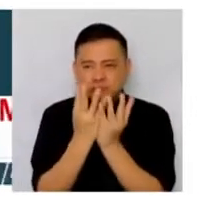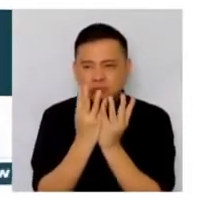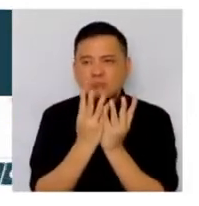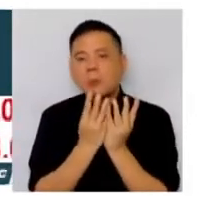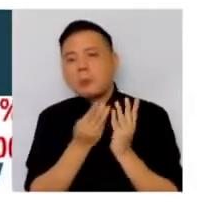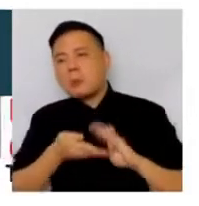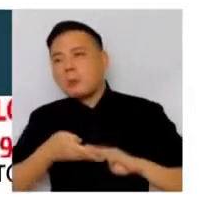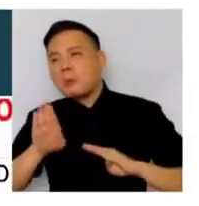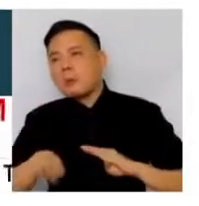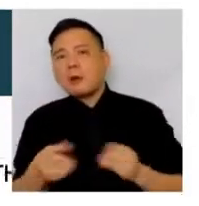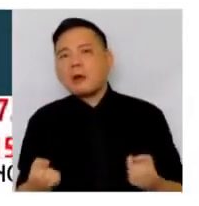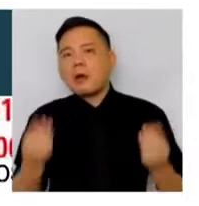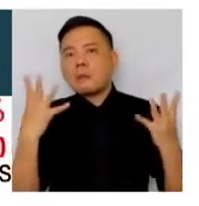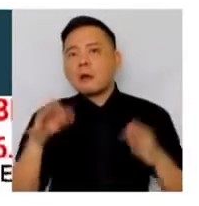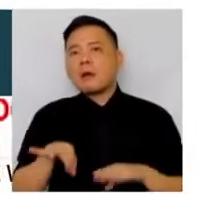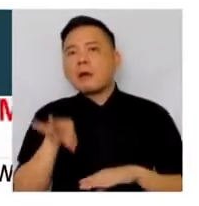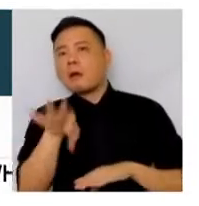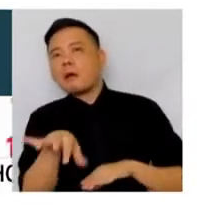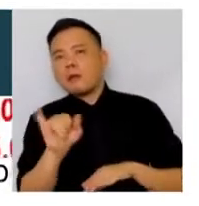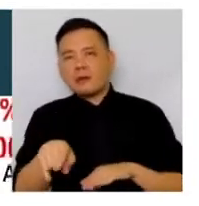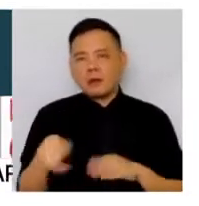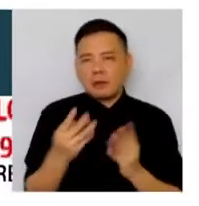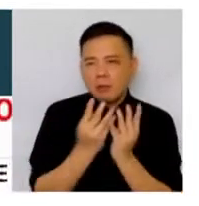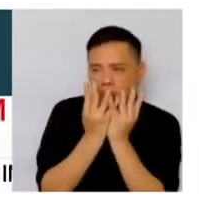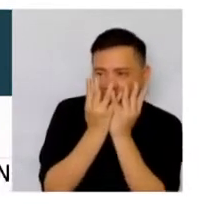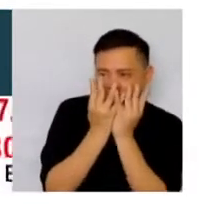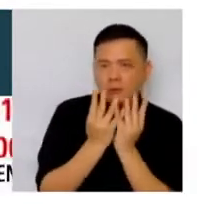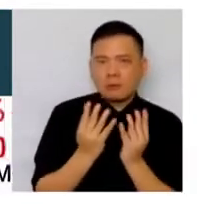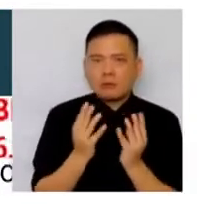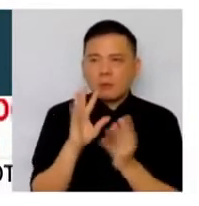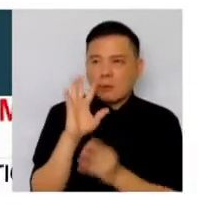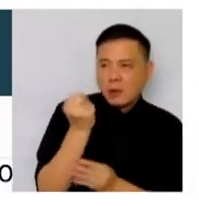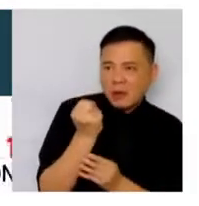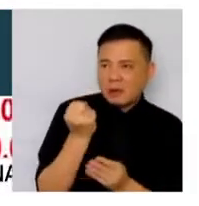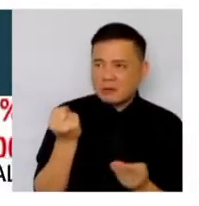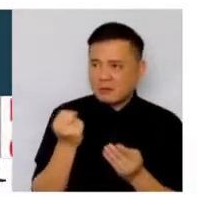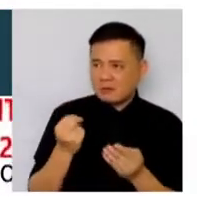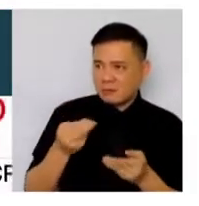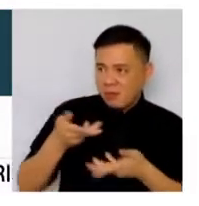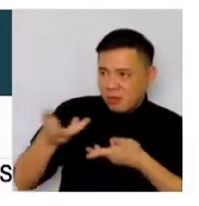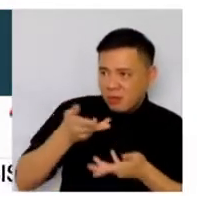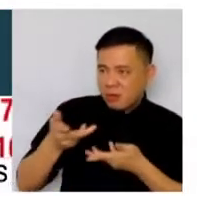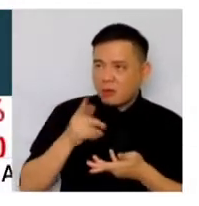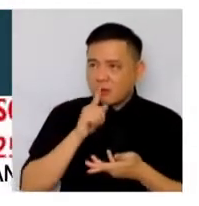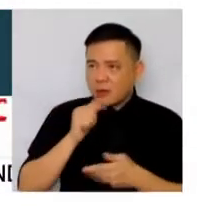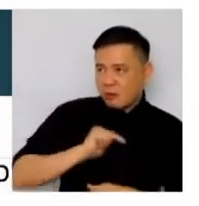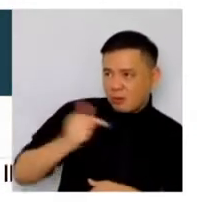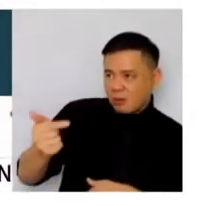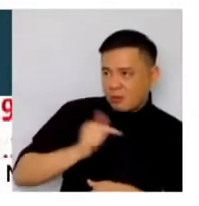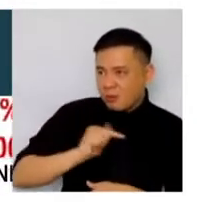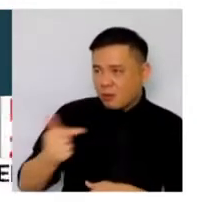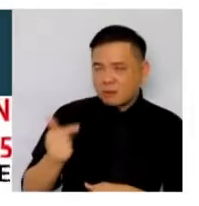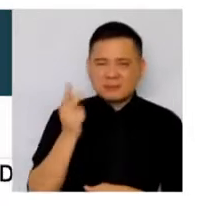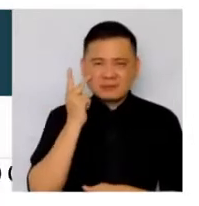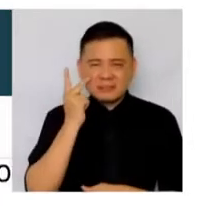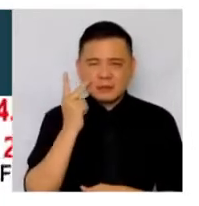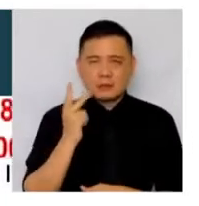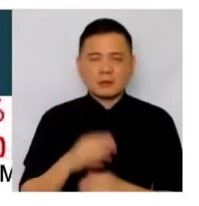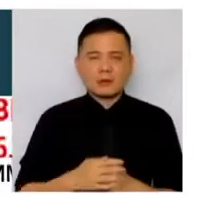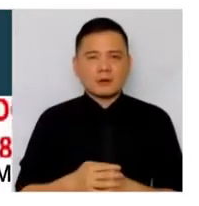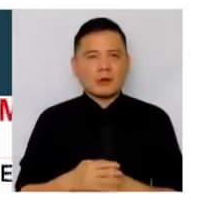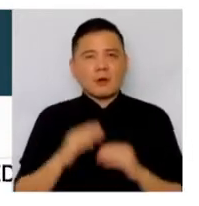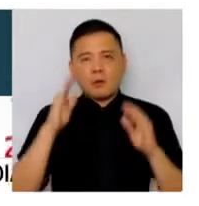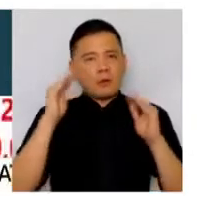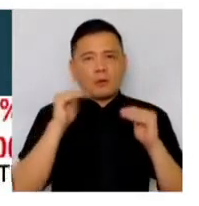to give in, and at what point will be a tipping point when we're just who blinks first? I hope it does not come to